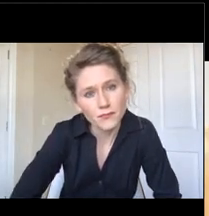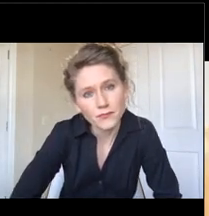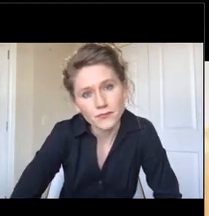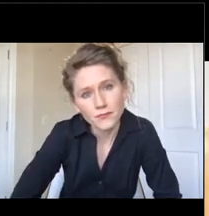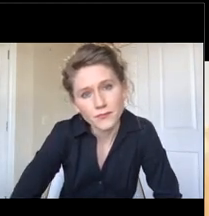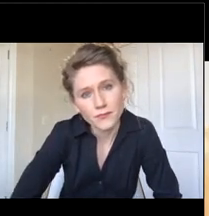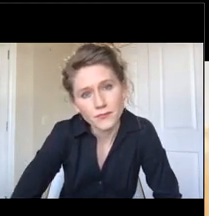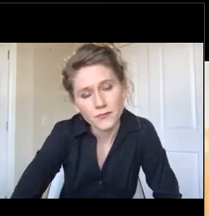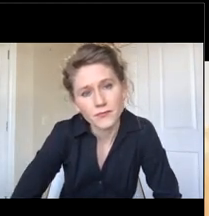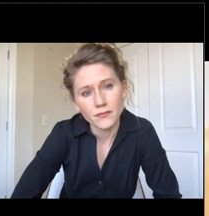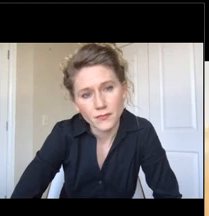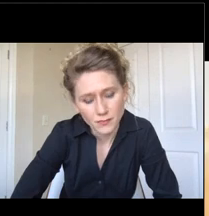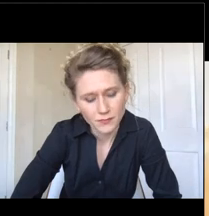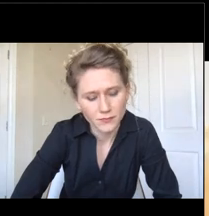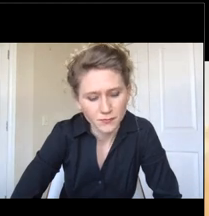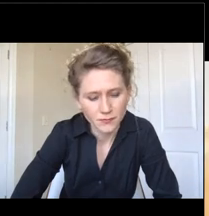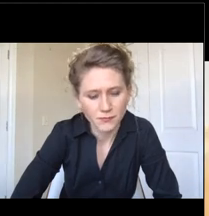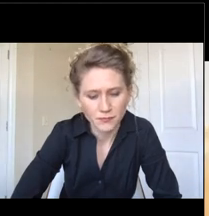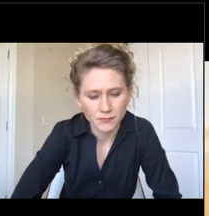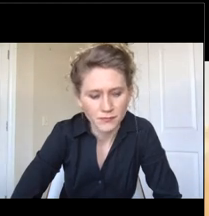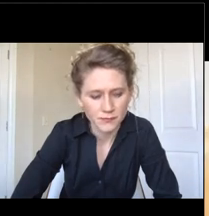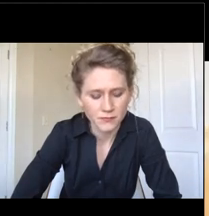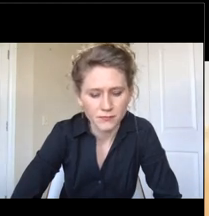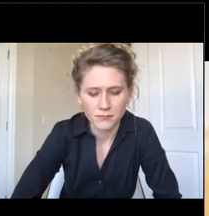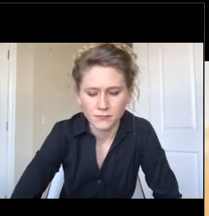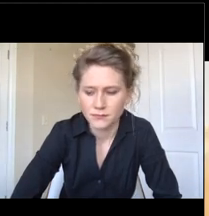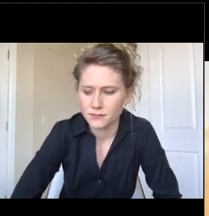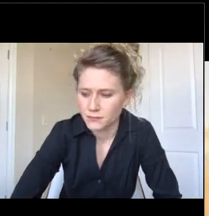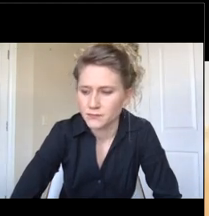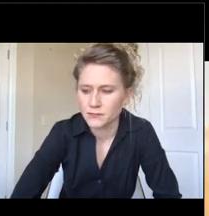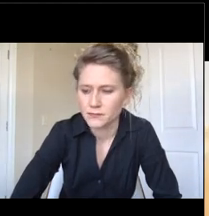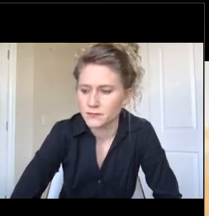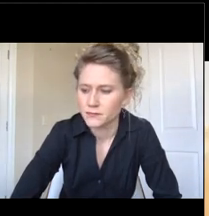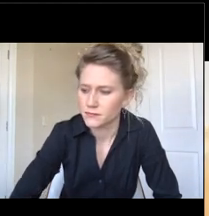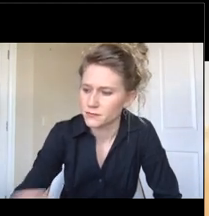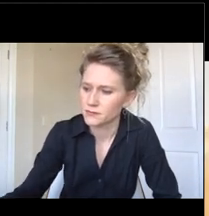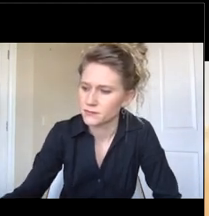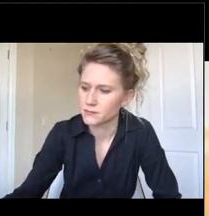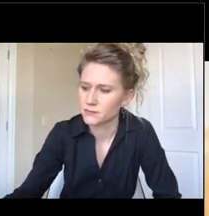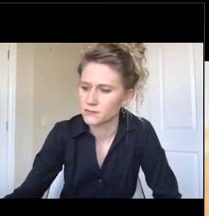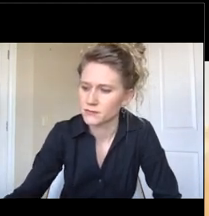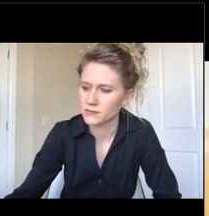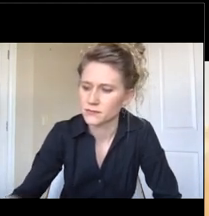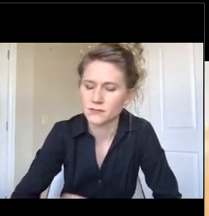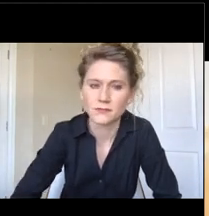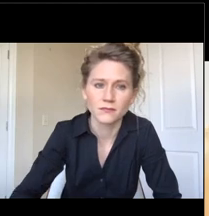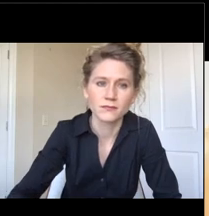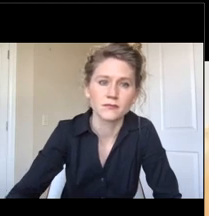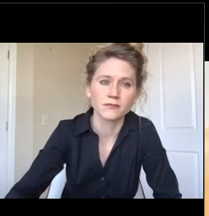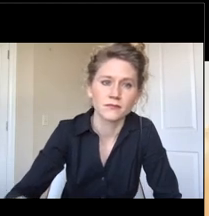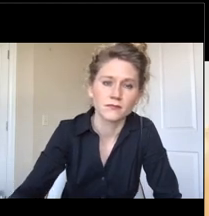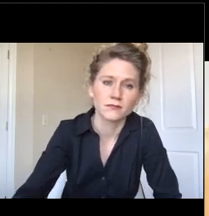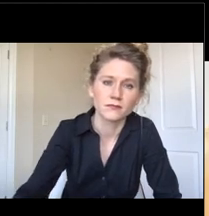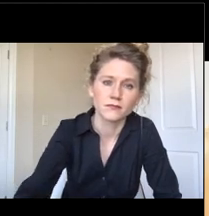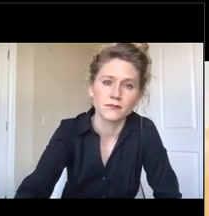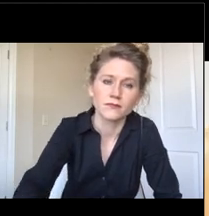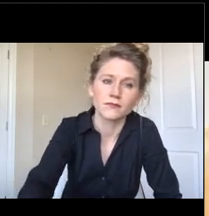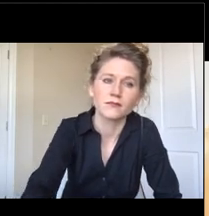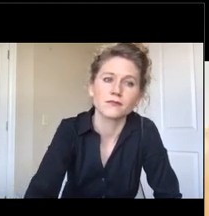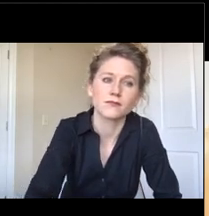or PQI is up, put those on the plan and keep them resurfaced and get more done, get more square footage done, and show your residents and customers that you're